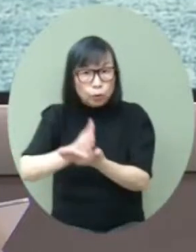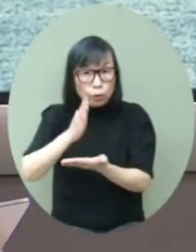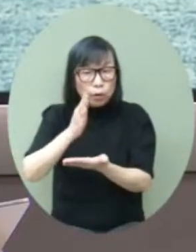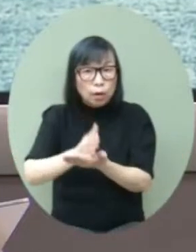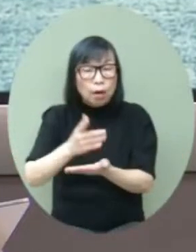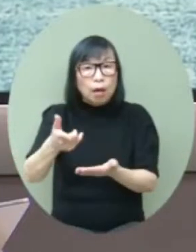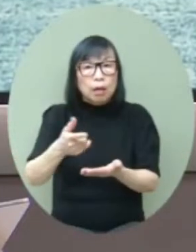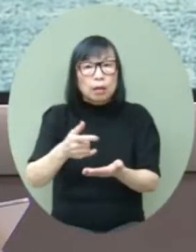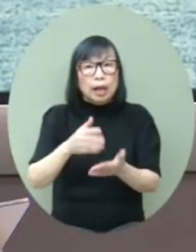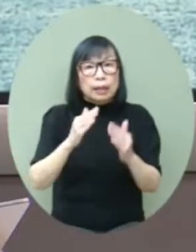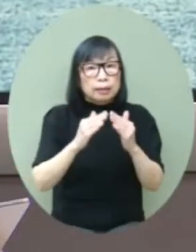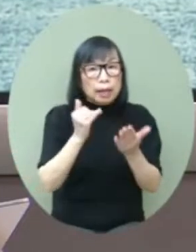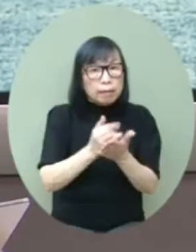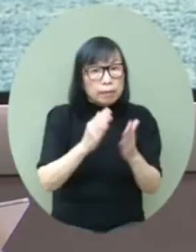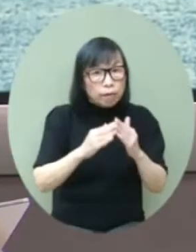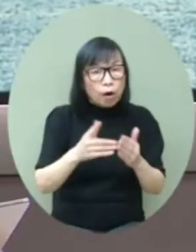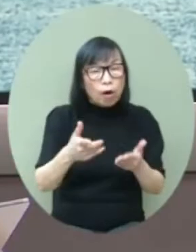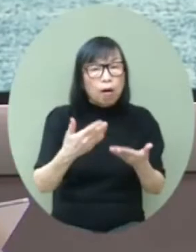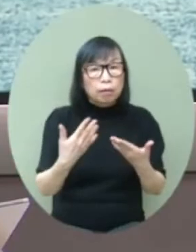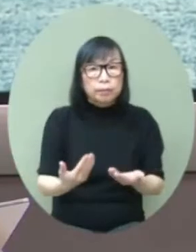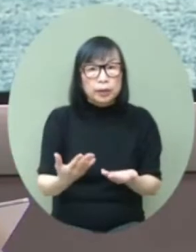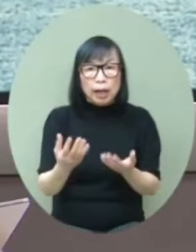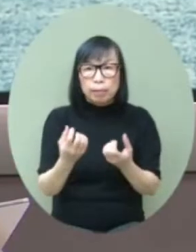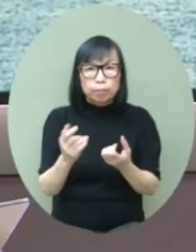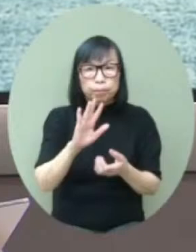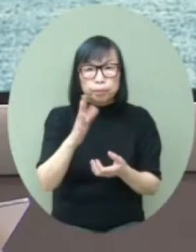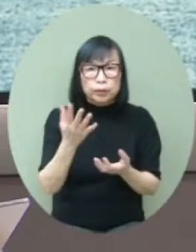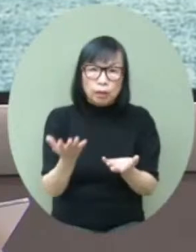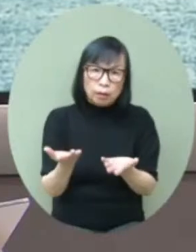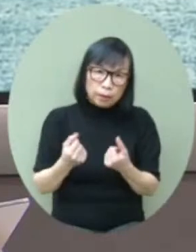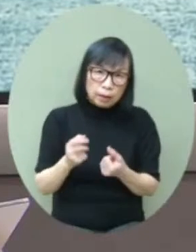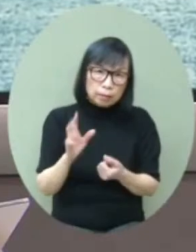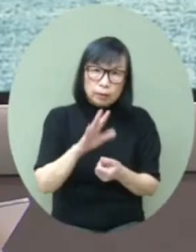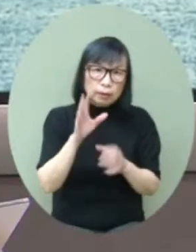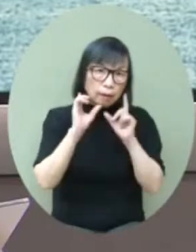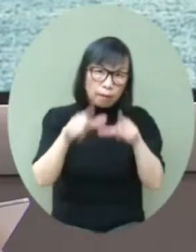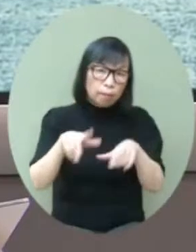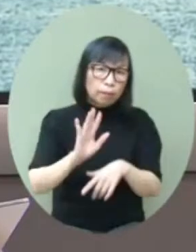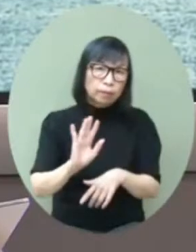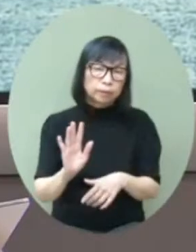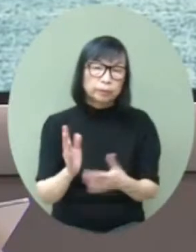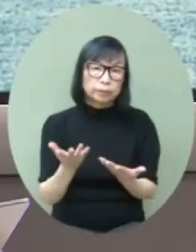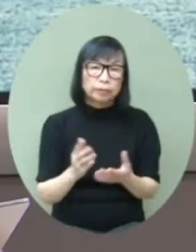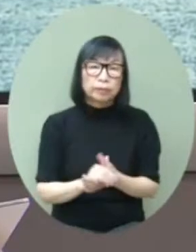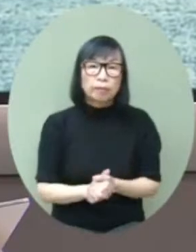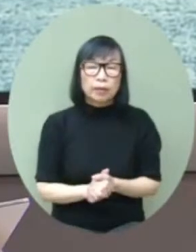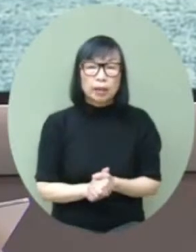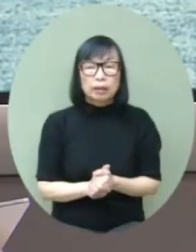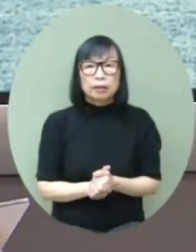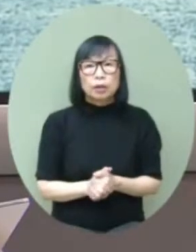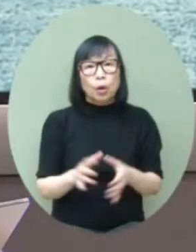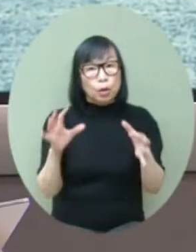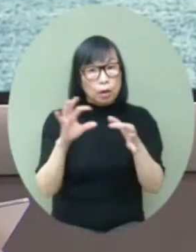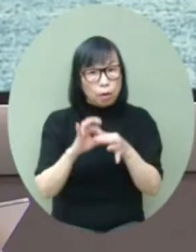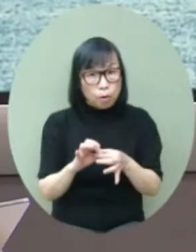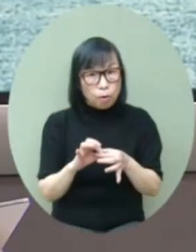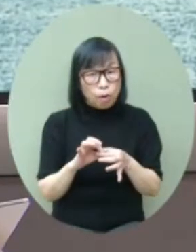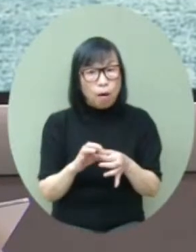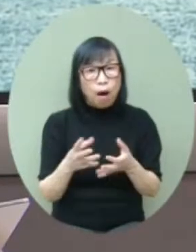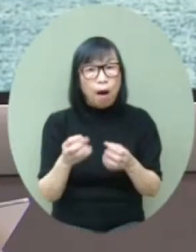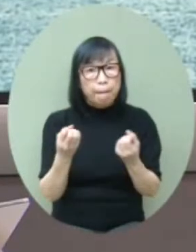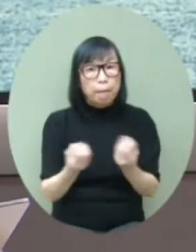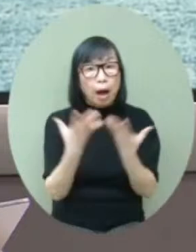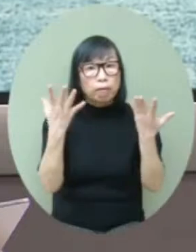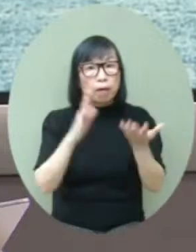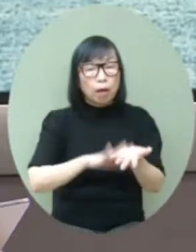basis. As for the whereabouts of individual persons, I'm not able to answer that question.